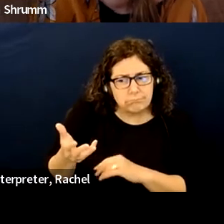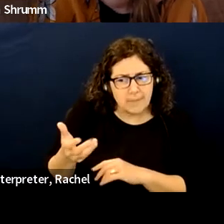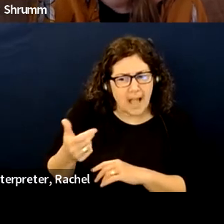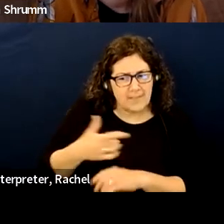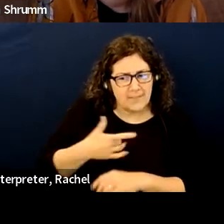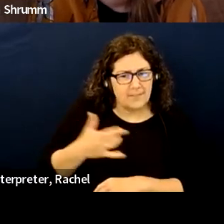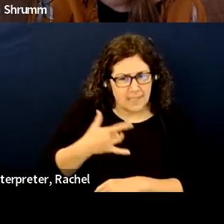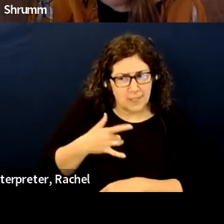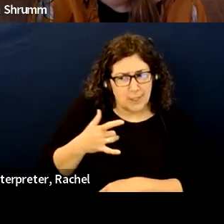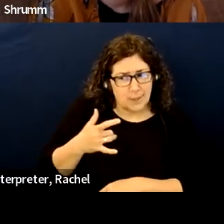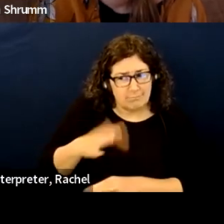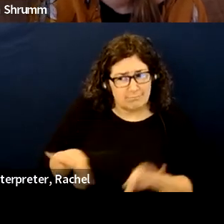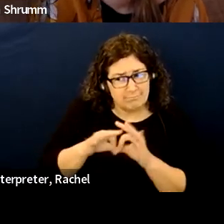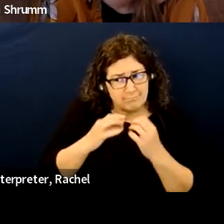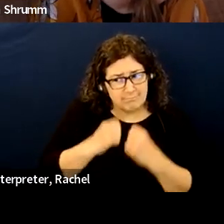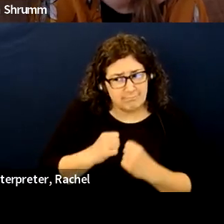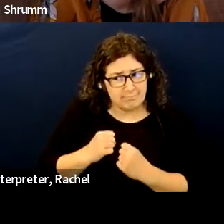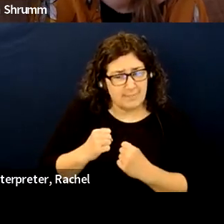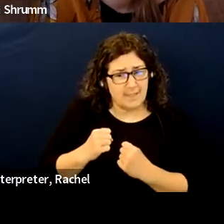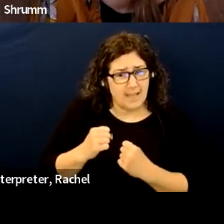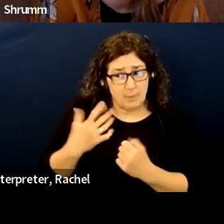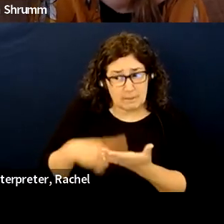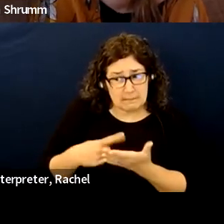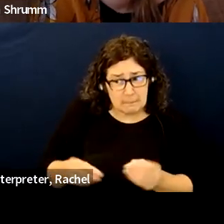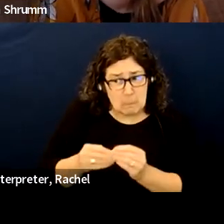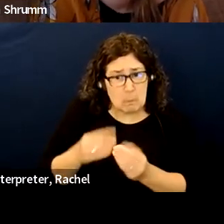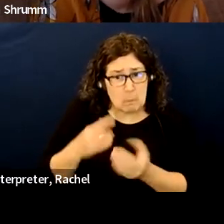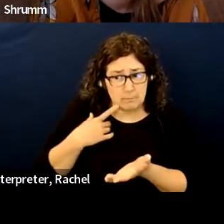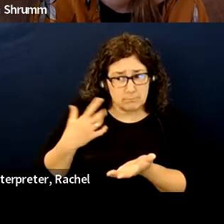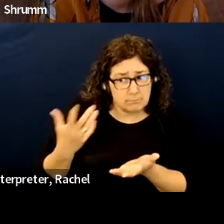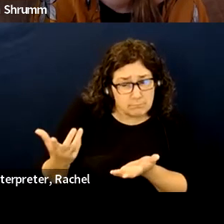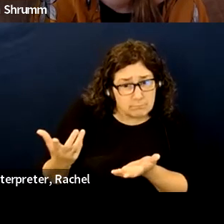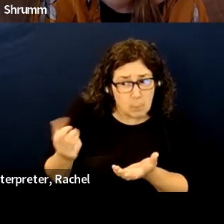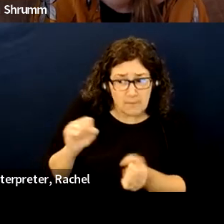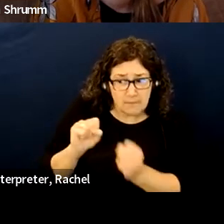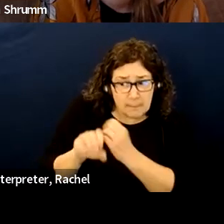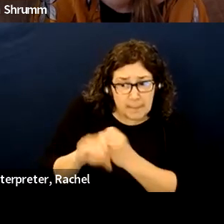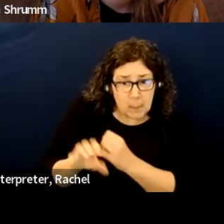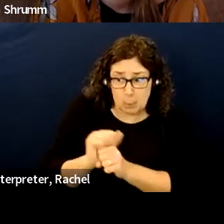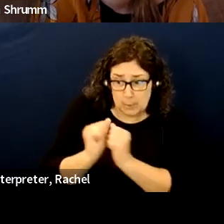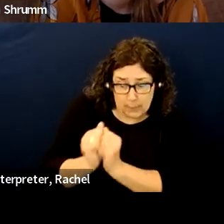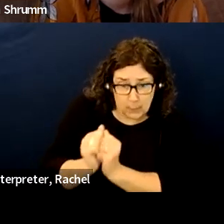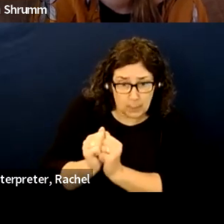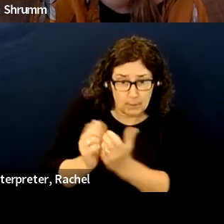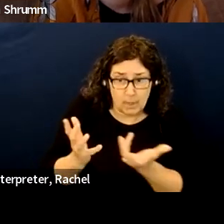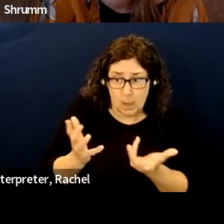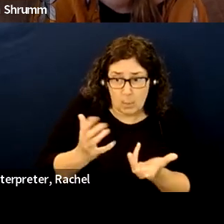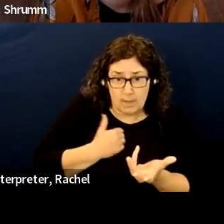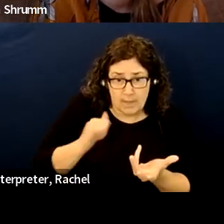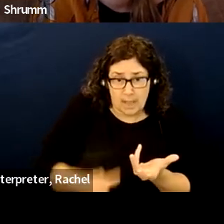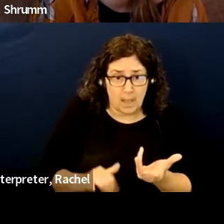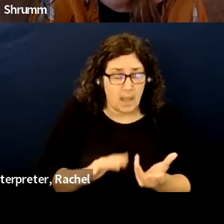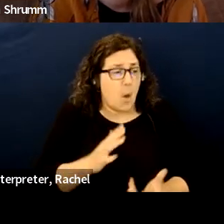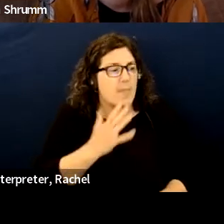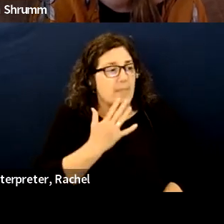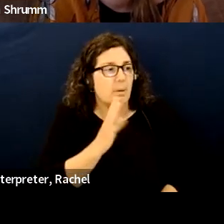think that you really have something here. And if you ever want to talk more or you want to have a conversation or you want to work on something together, I would love to. And he said, yeah,